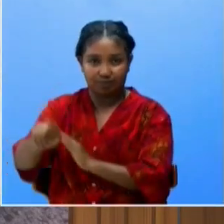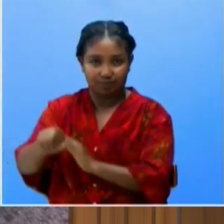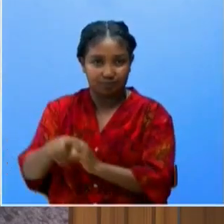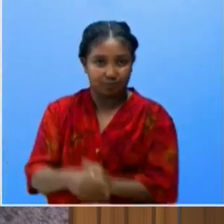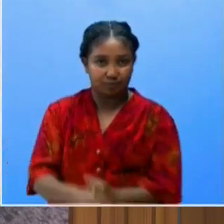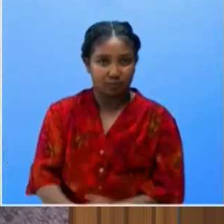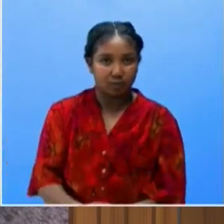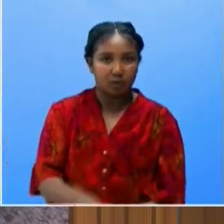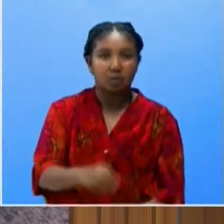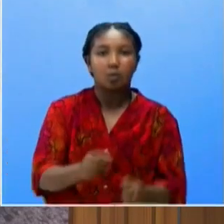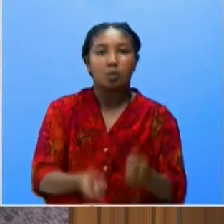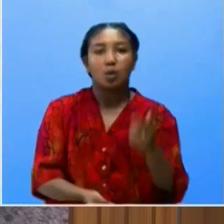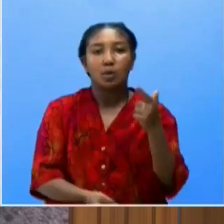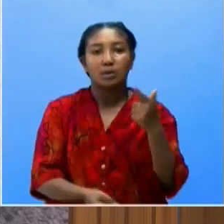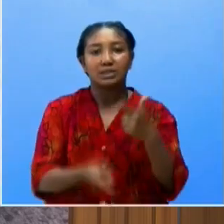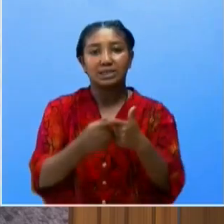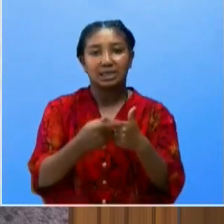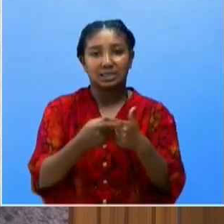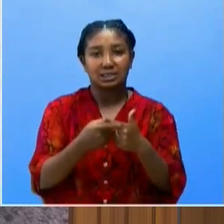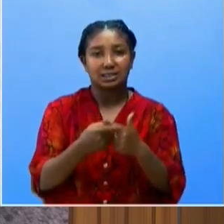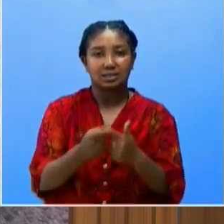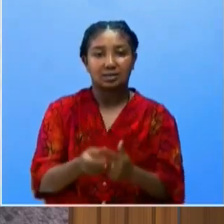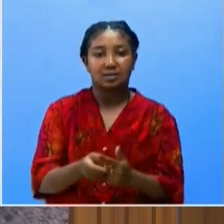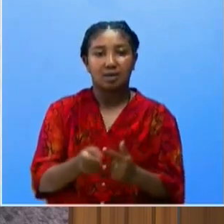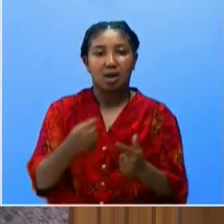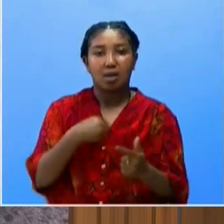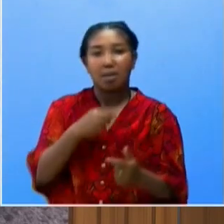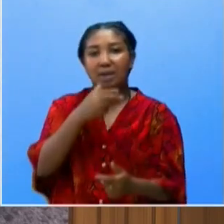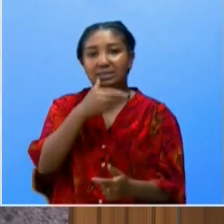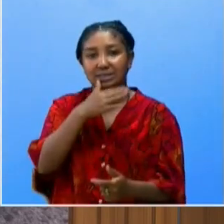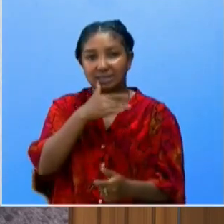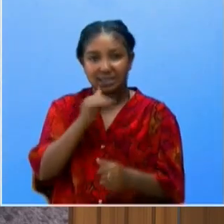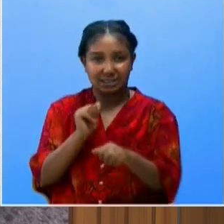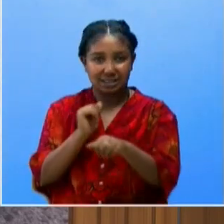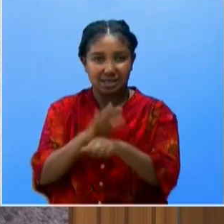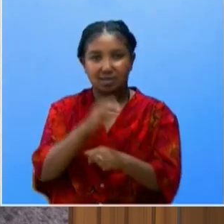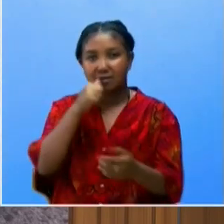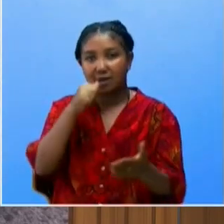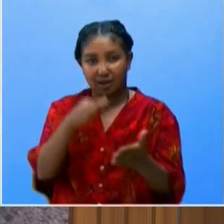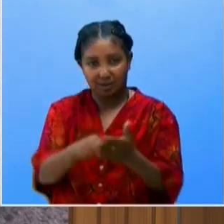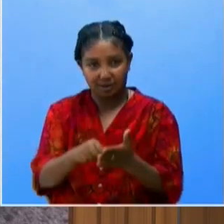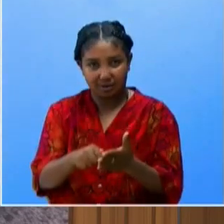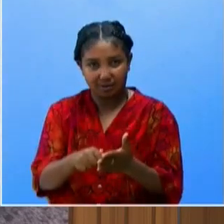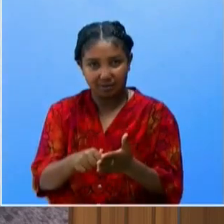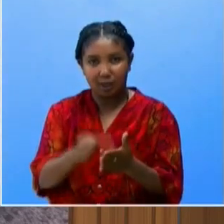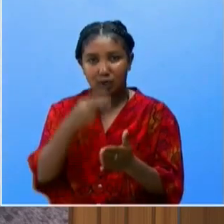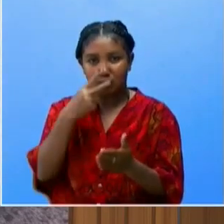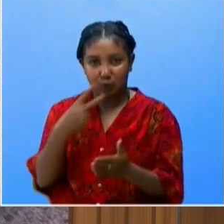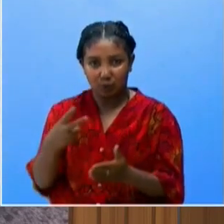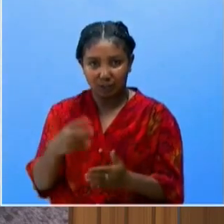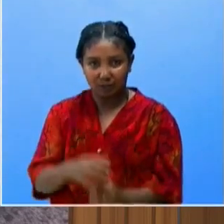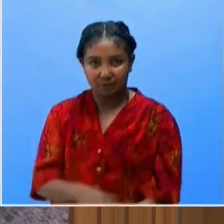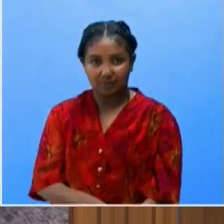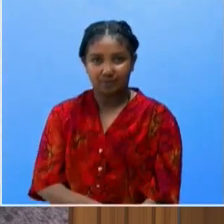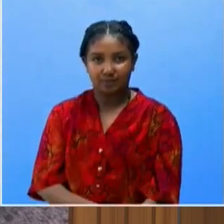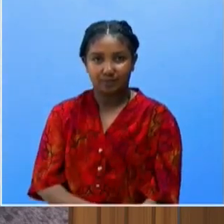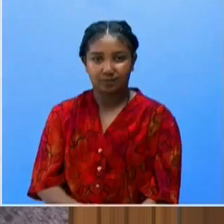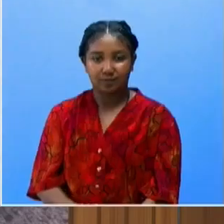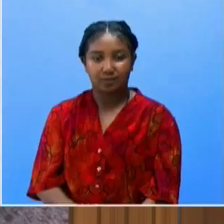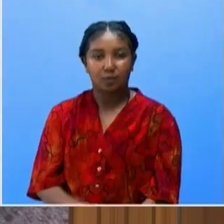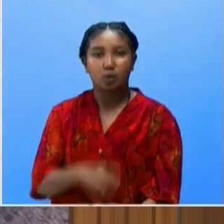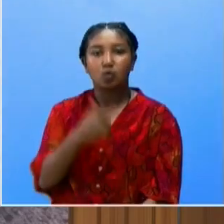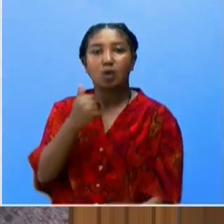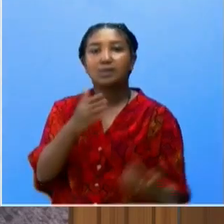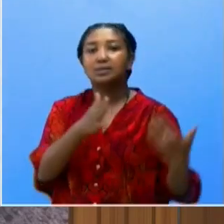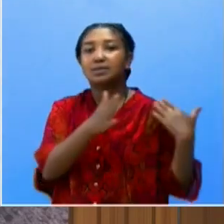Nice. What about the second one? My sister sent the letter. Look. Which one